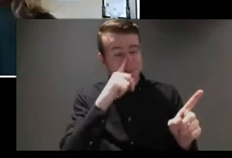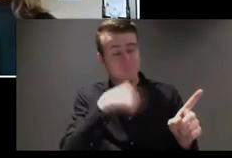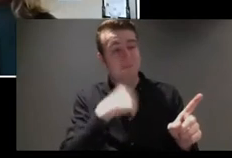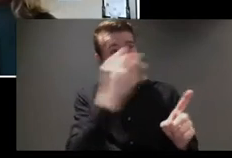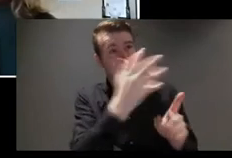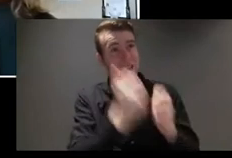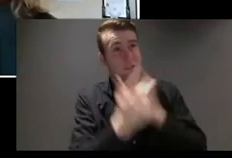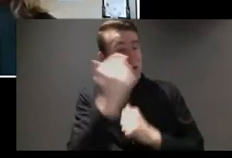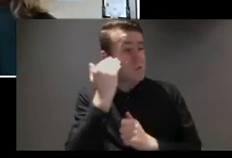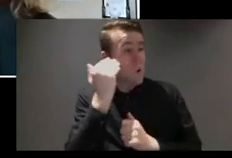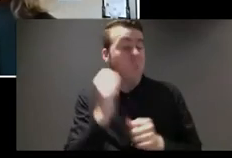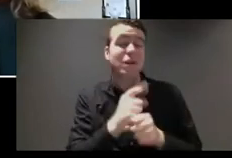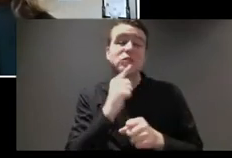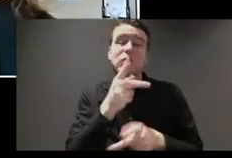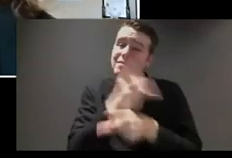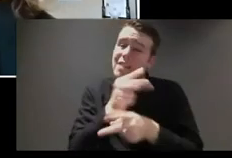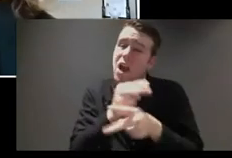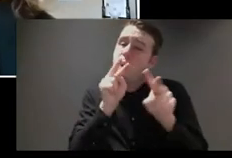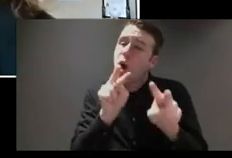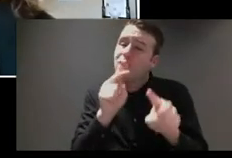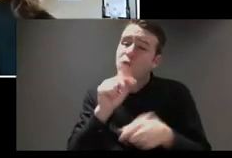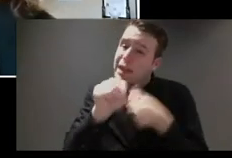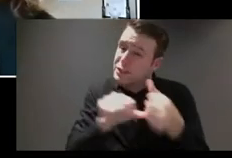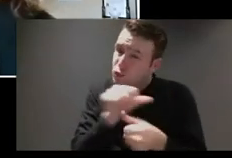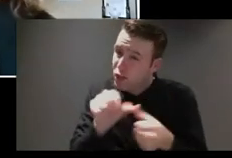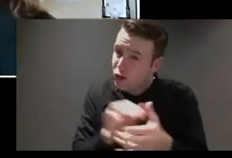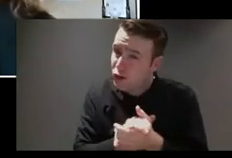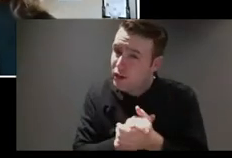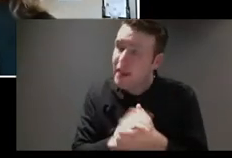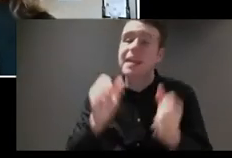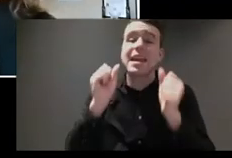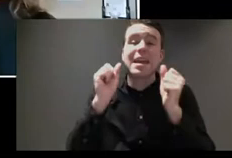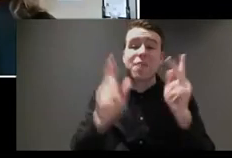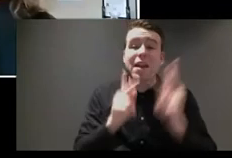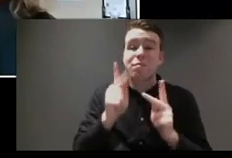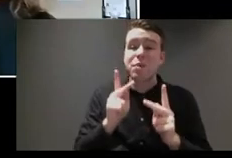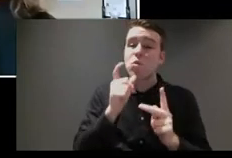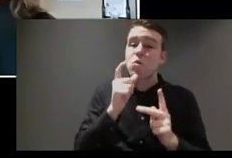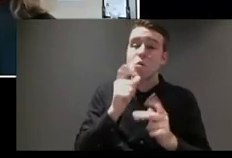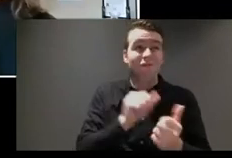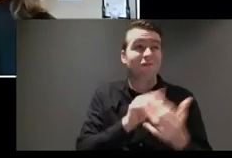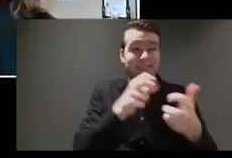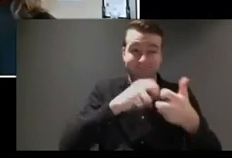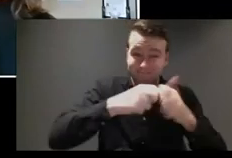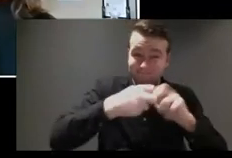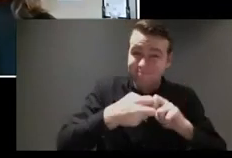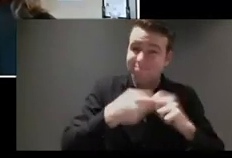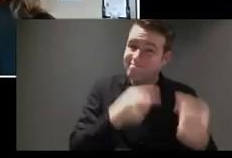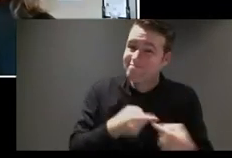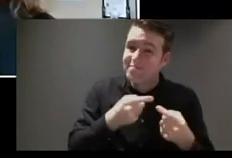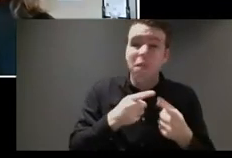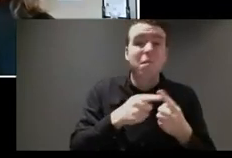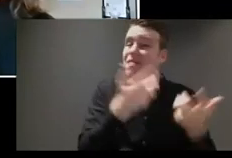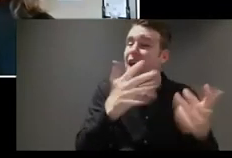sure everybody knows is to watch out for each other. Many people are facing hardships and they may not want to say